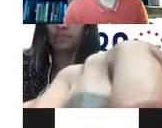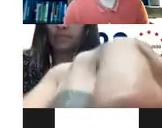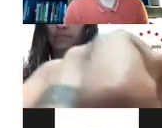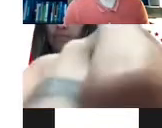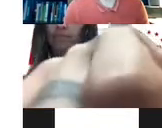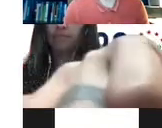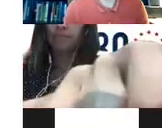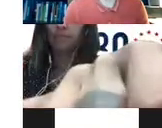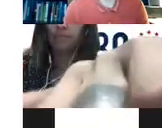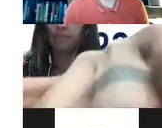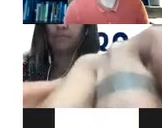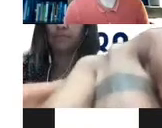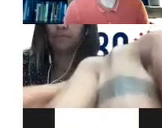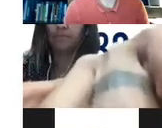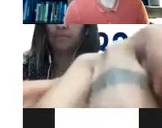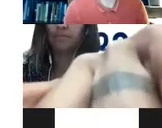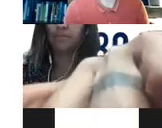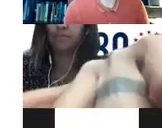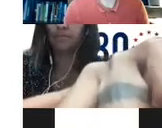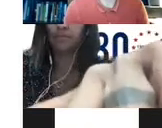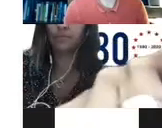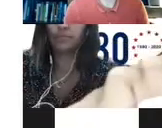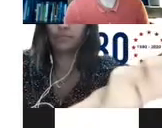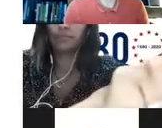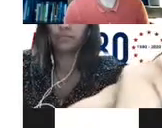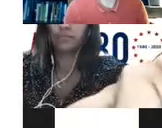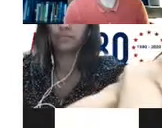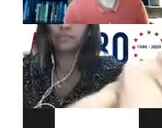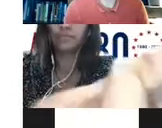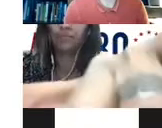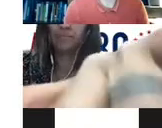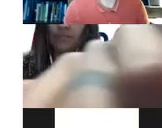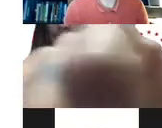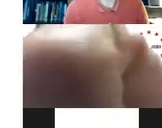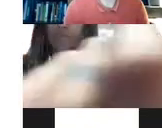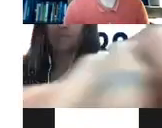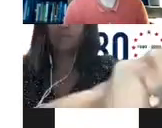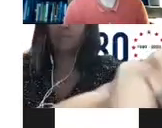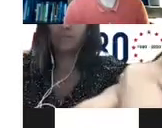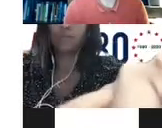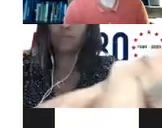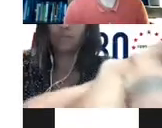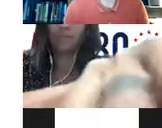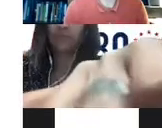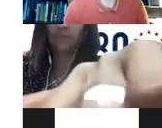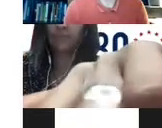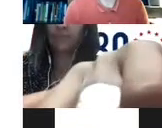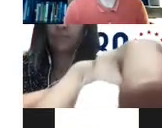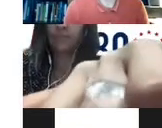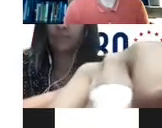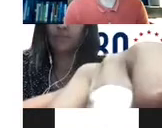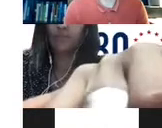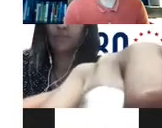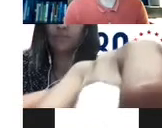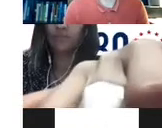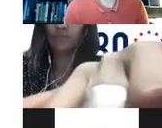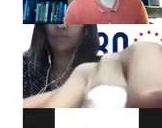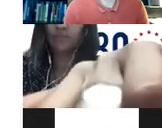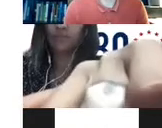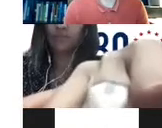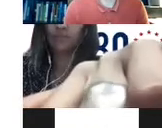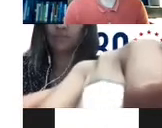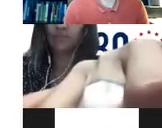here. You can also do that by going over the picture of yourself, whether you're in gallery view or presenter